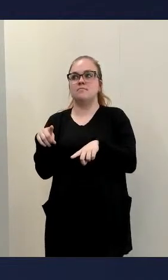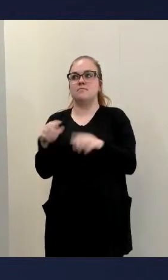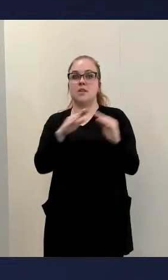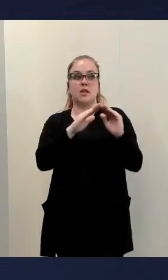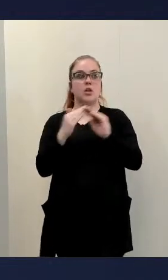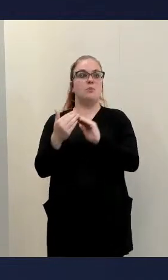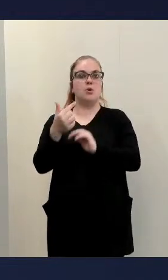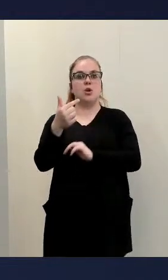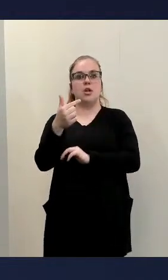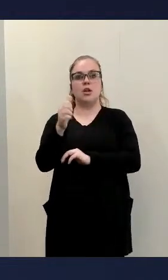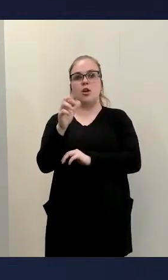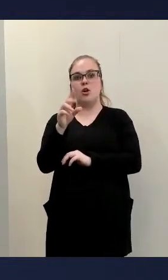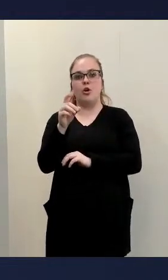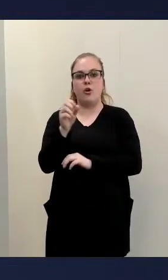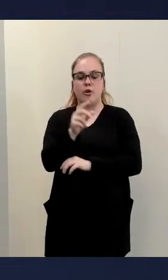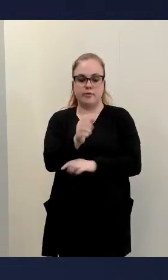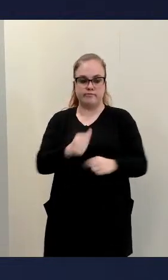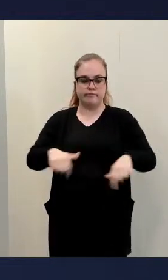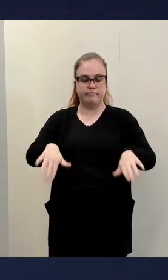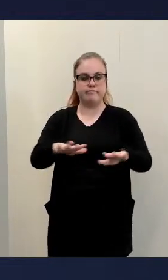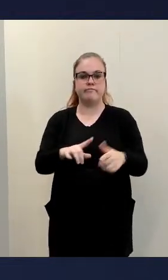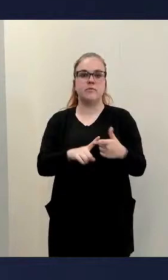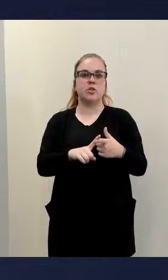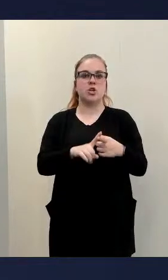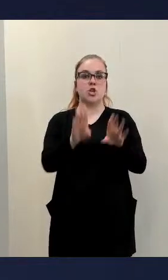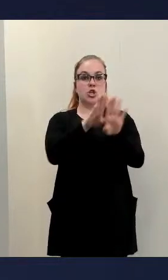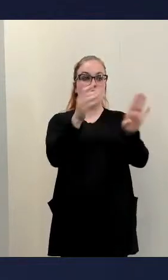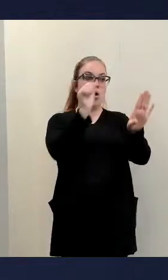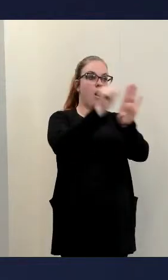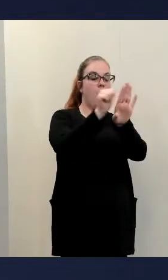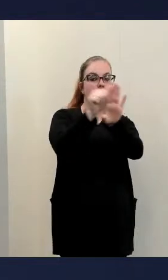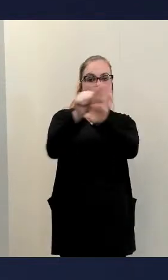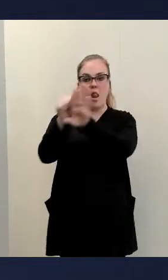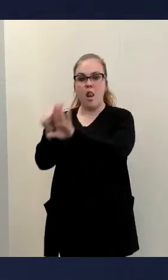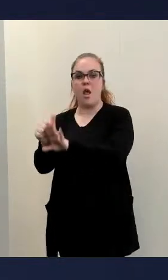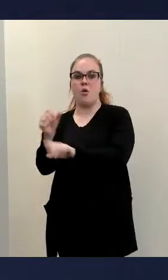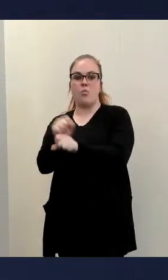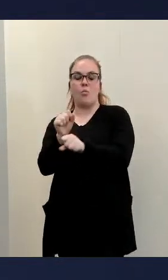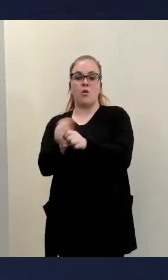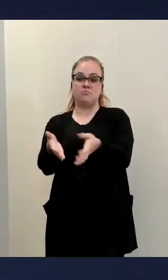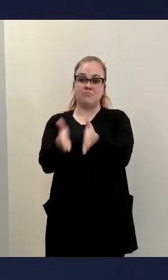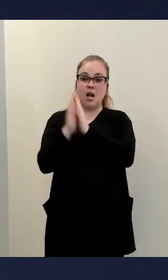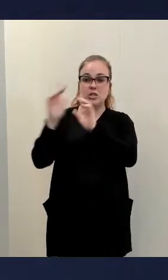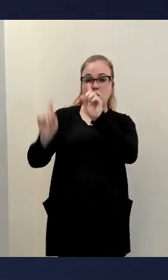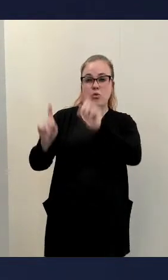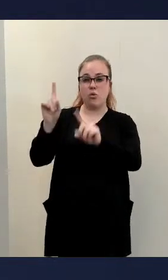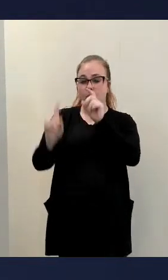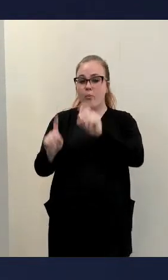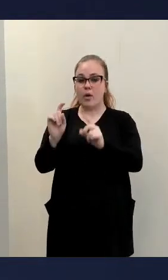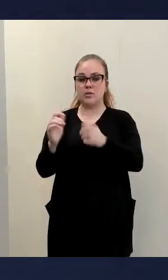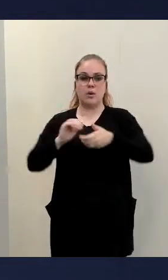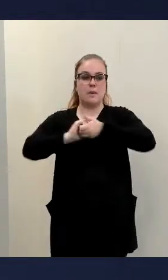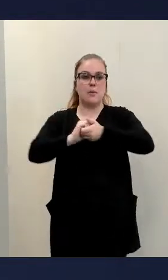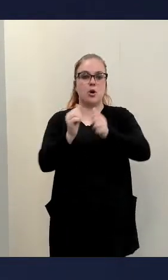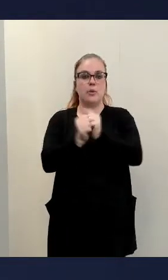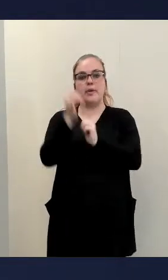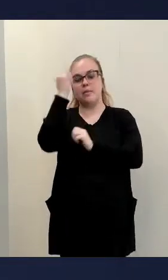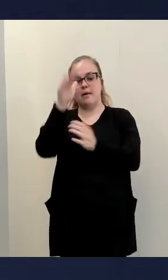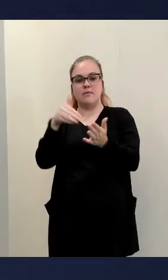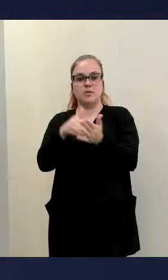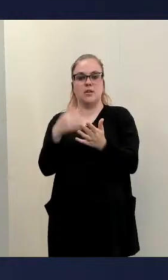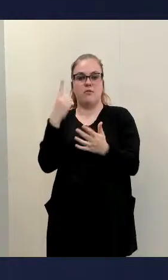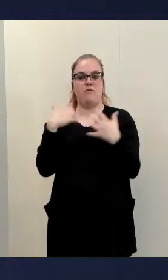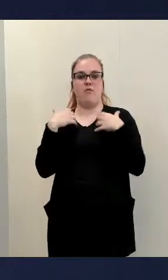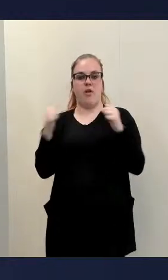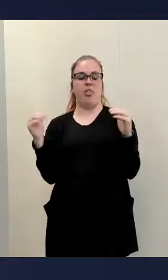community gardens, to door by door, or like the door to door work, asking the questions of the people. We partnered with the Buffalo Center for Health